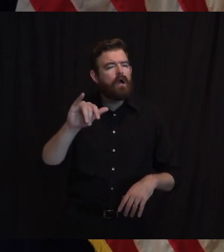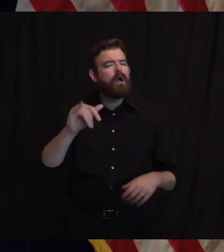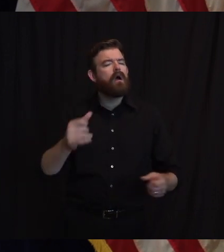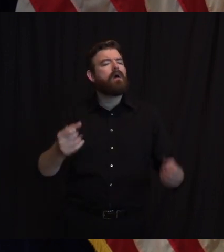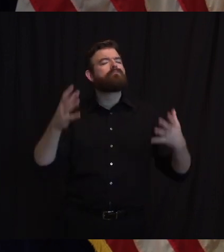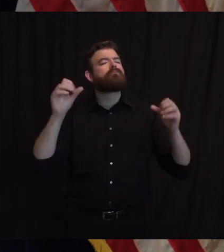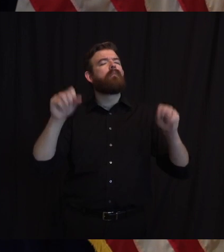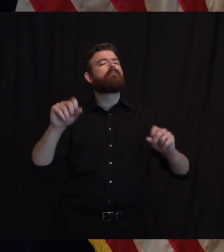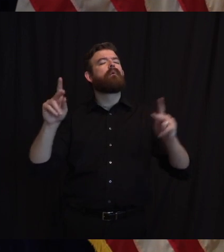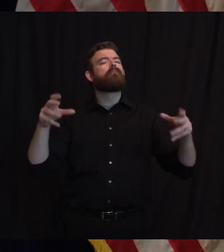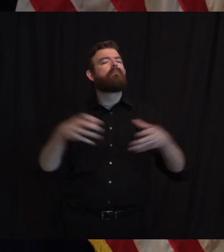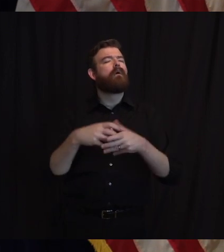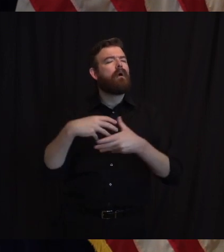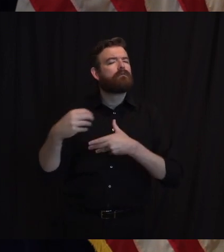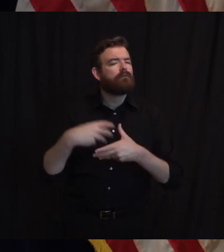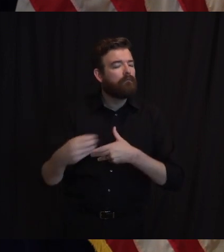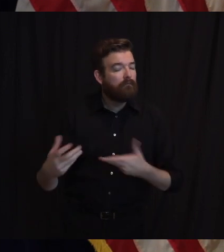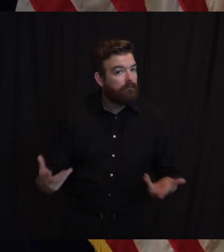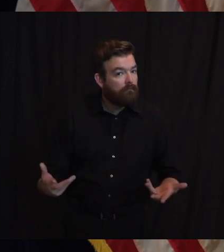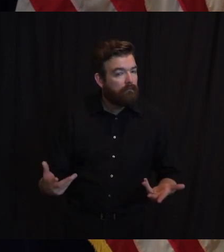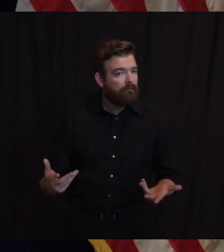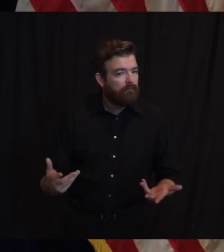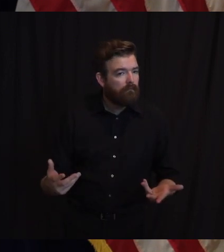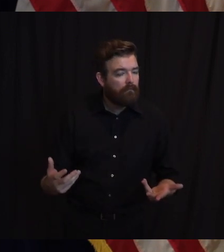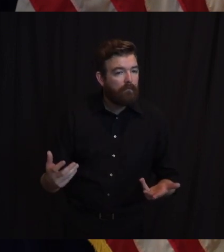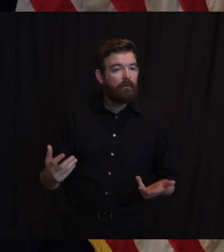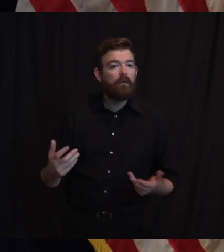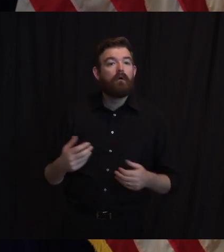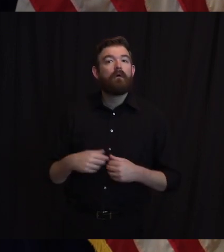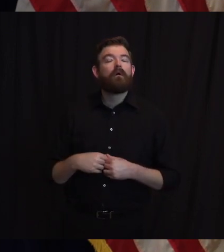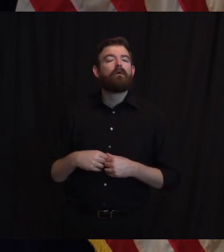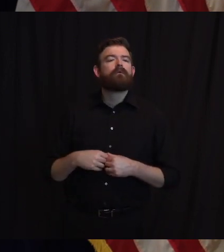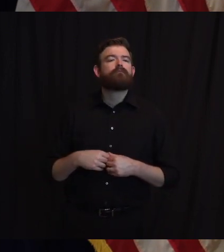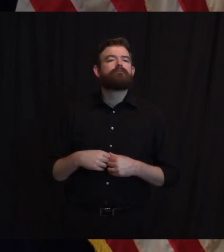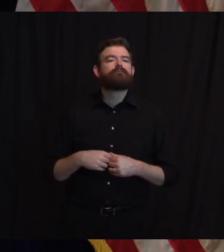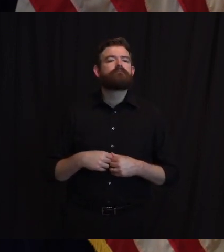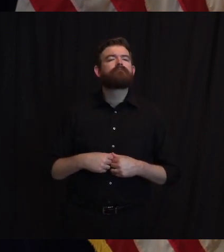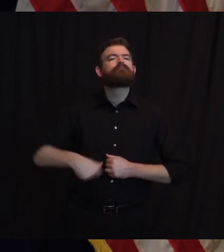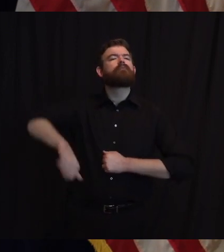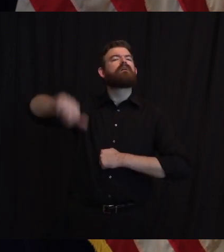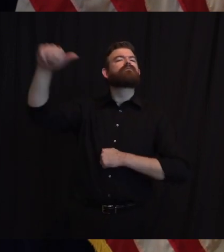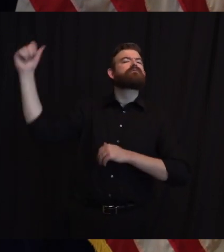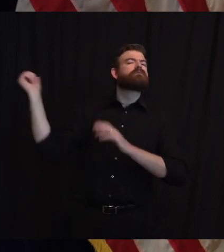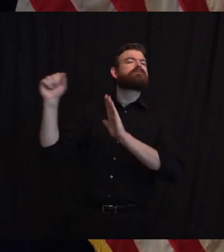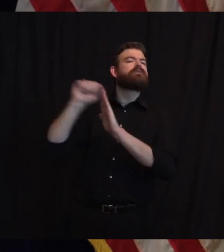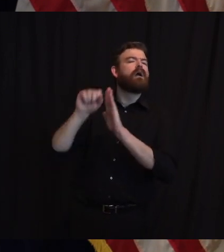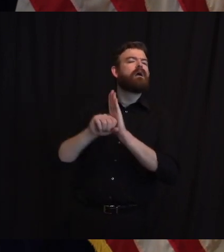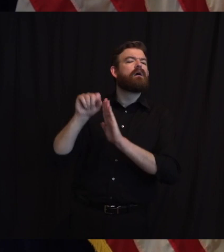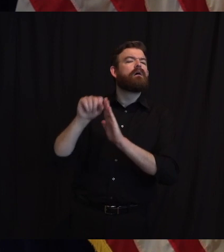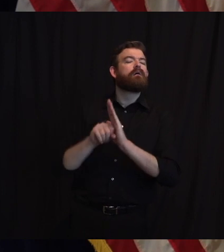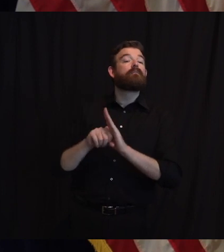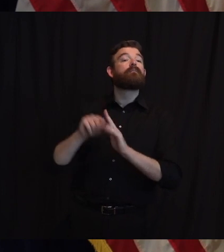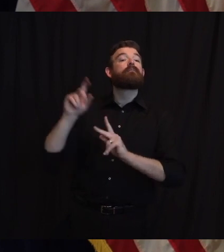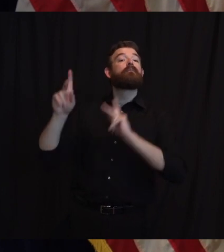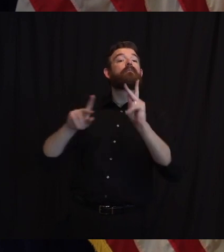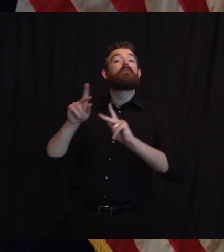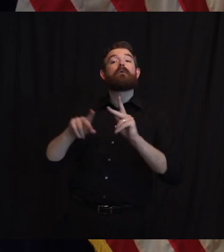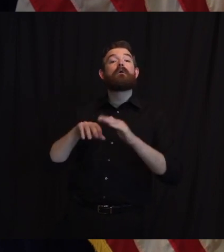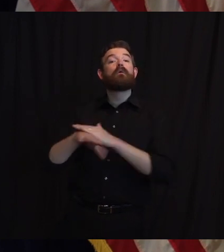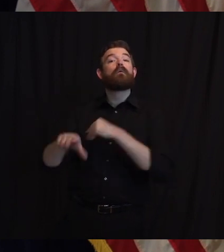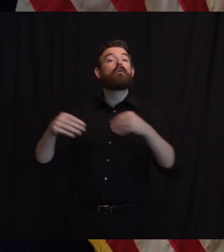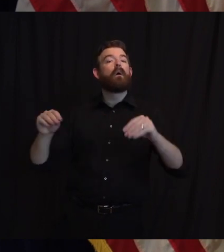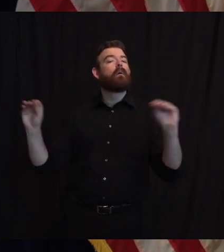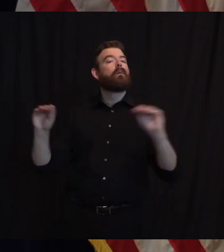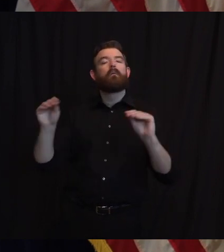order saying businesses can turn away people if they don't wear masks. Will you order the same in New Jersey? Whatever happened to the Rutgers saliva tests? Are those tests